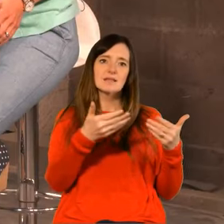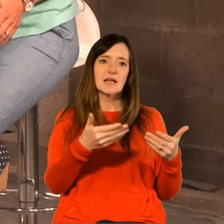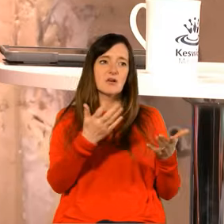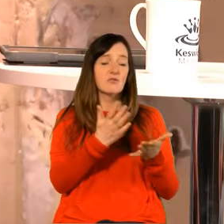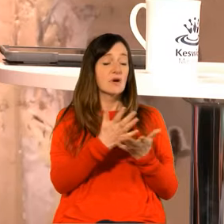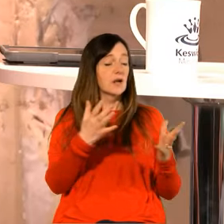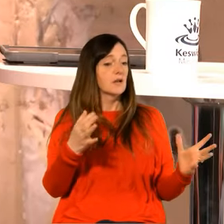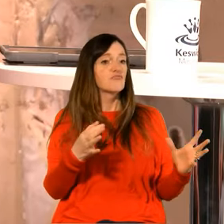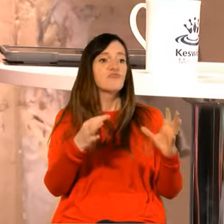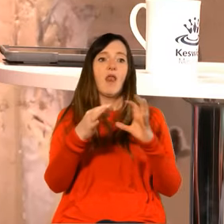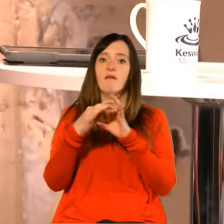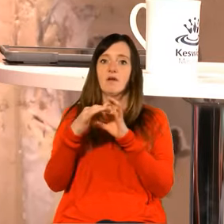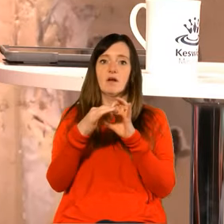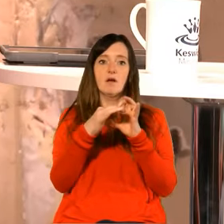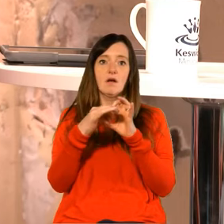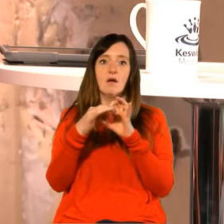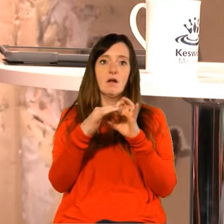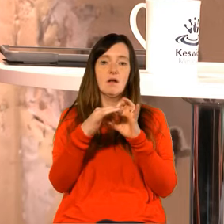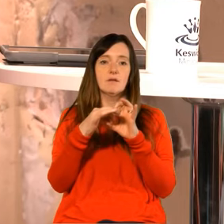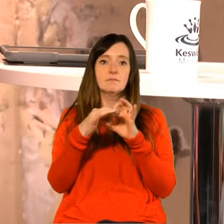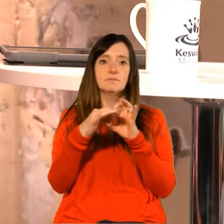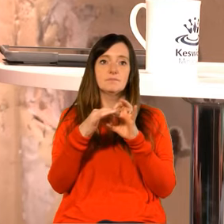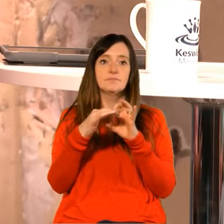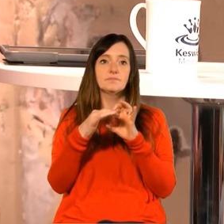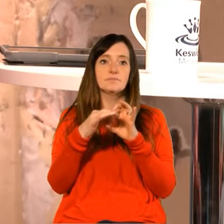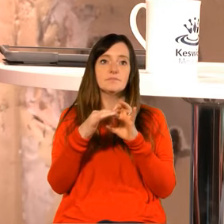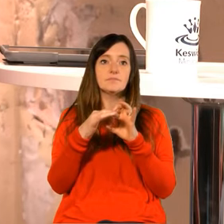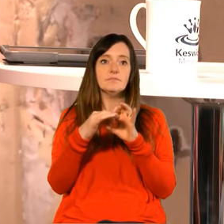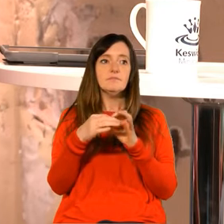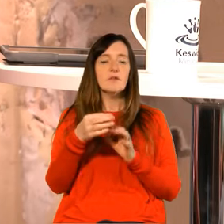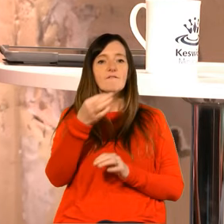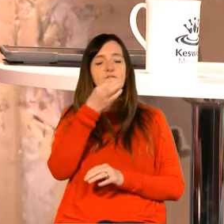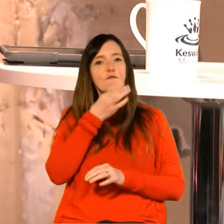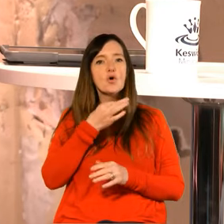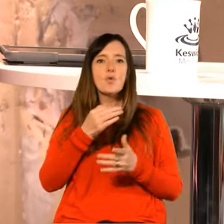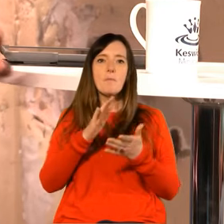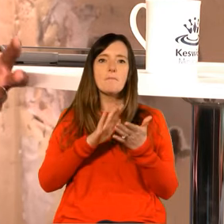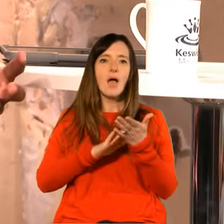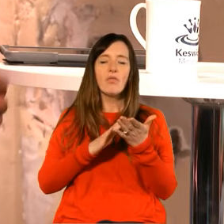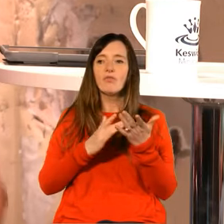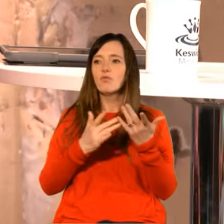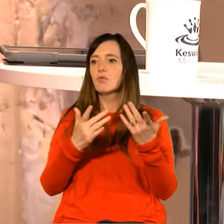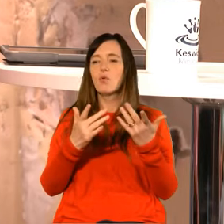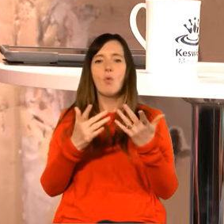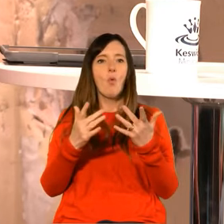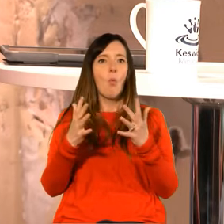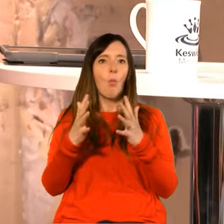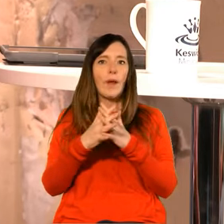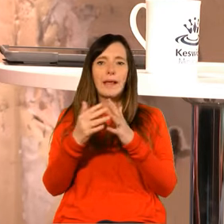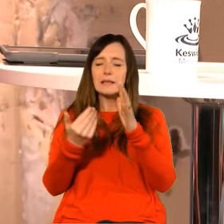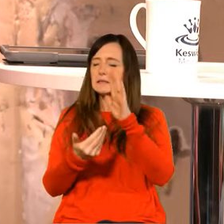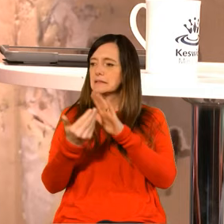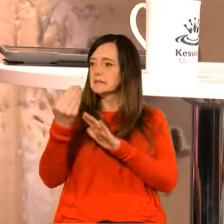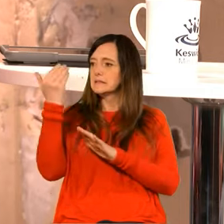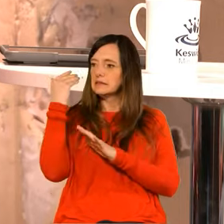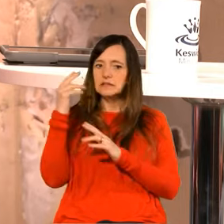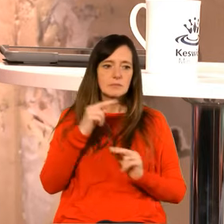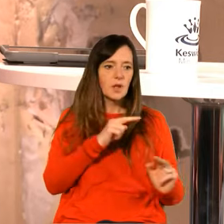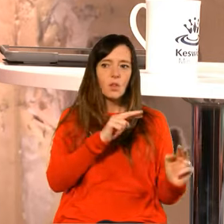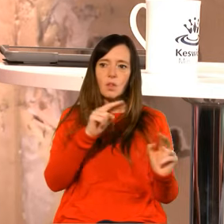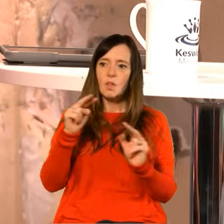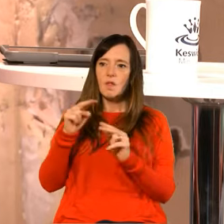Maybe like me, over the last few months and weeks, you've been looking around at your friends who don't know Jesus, and you've